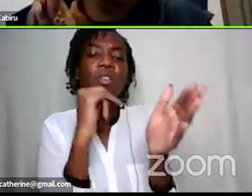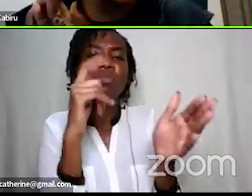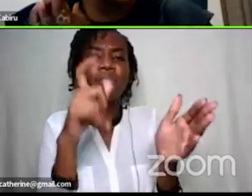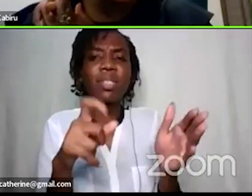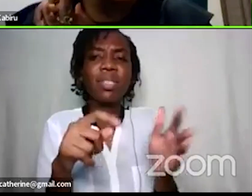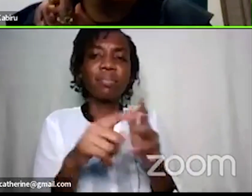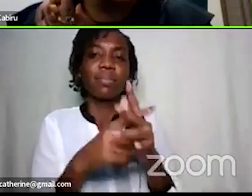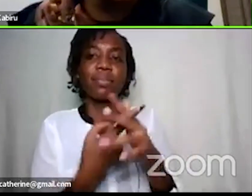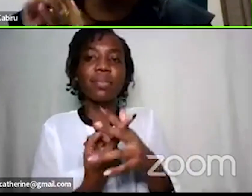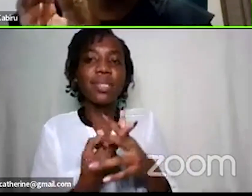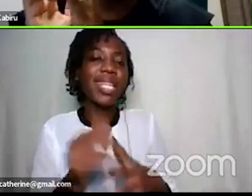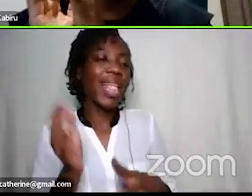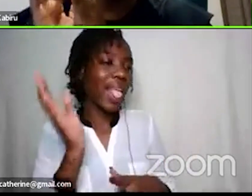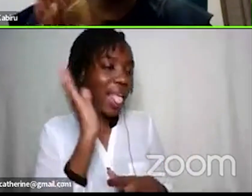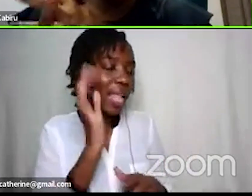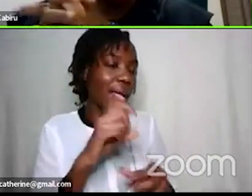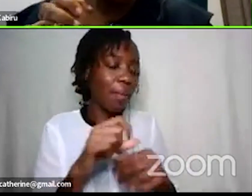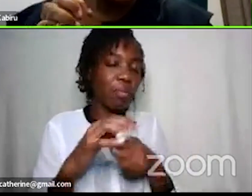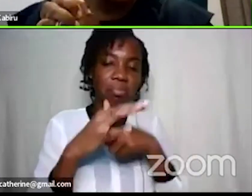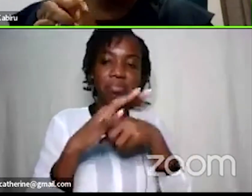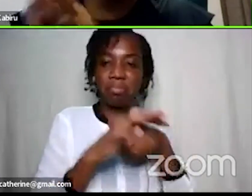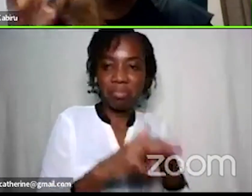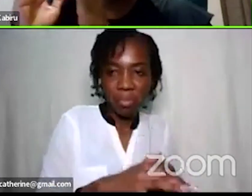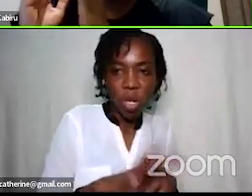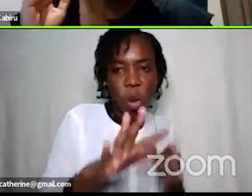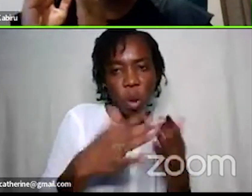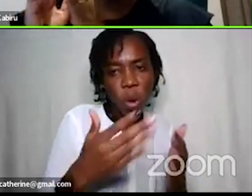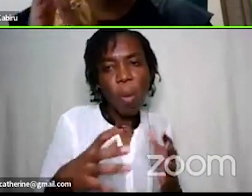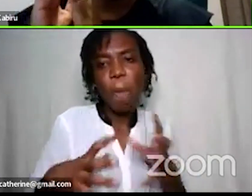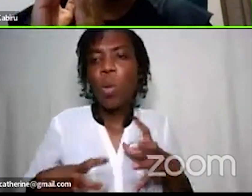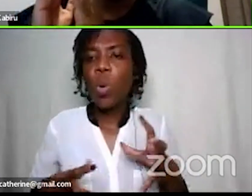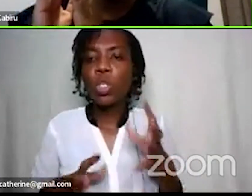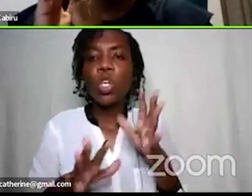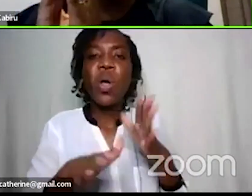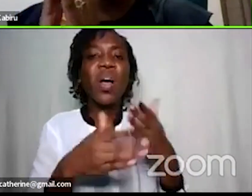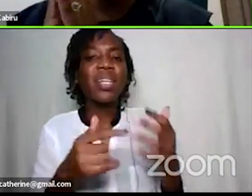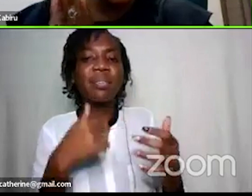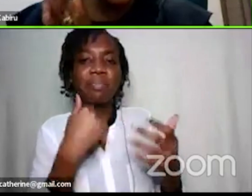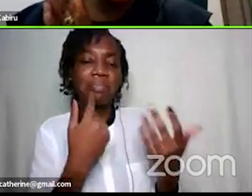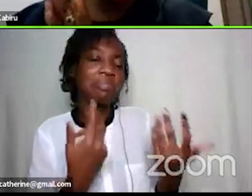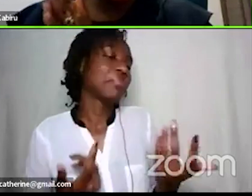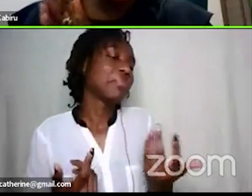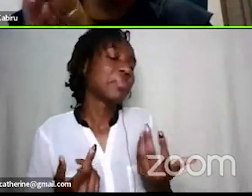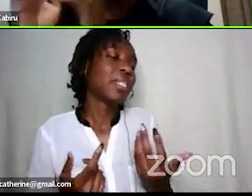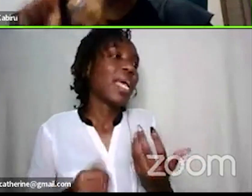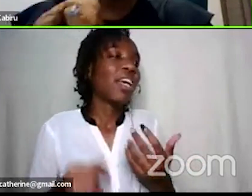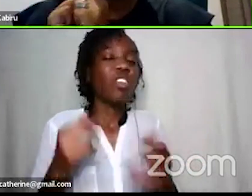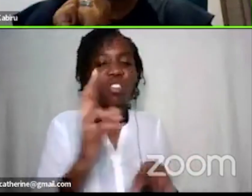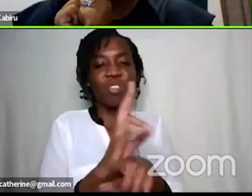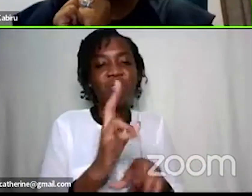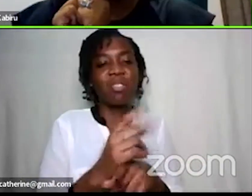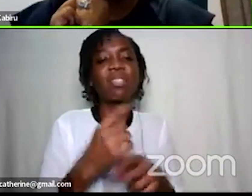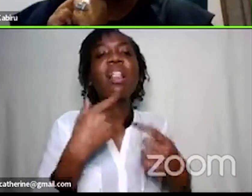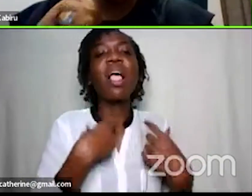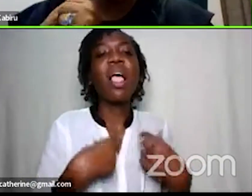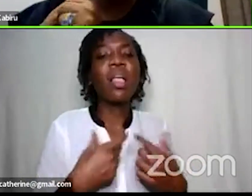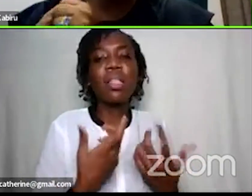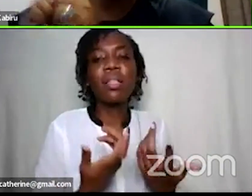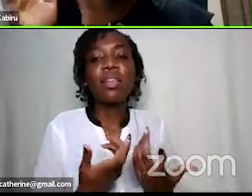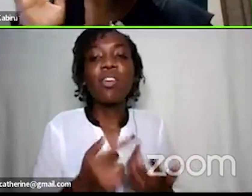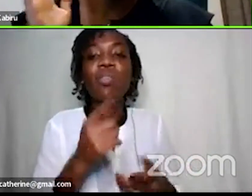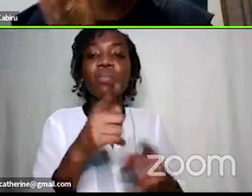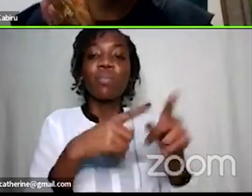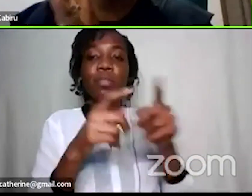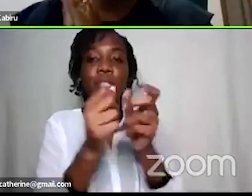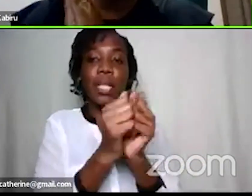of discrimination or pushing them or saying, oh, they're using the tags. How have you journeyed with this